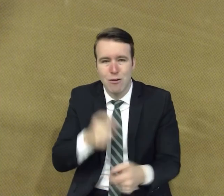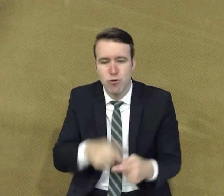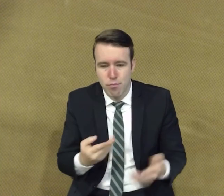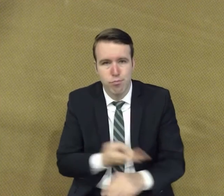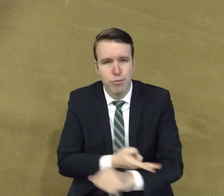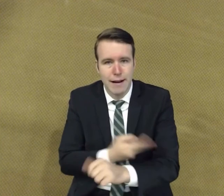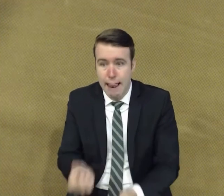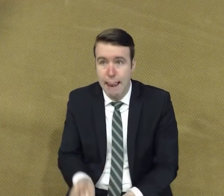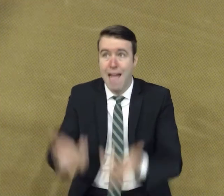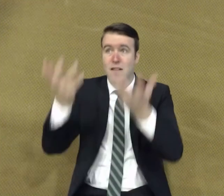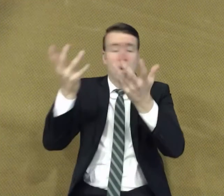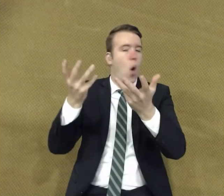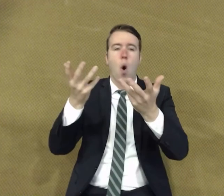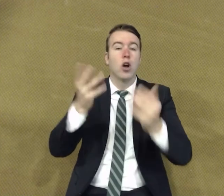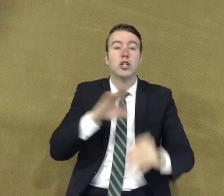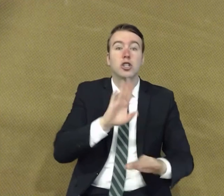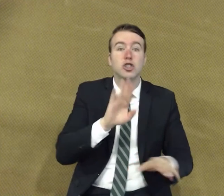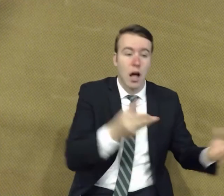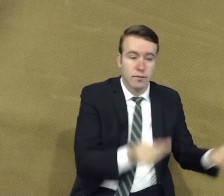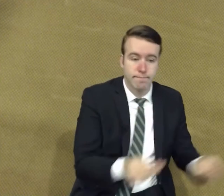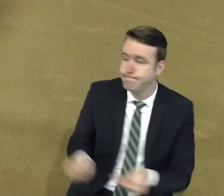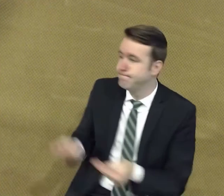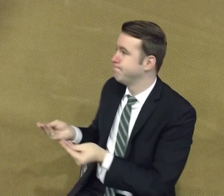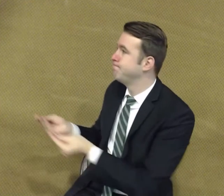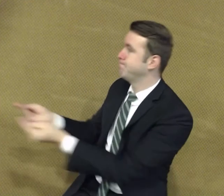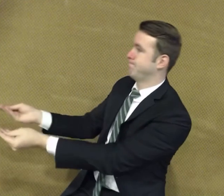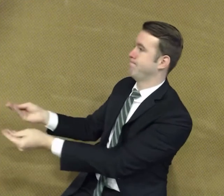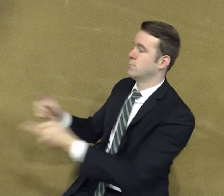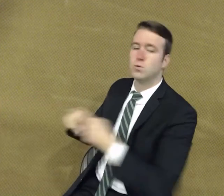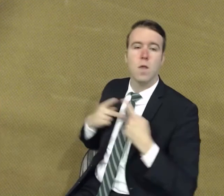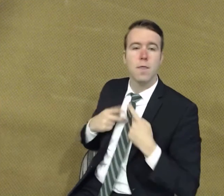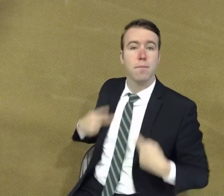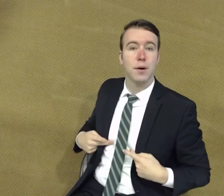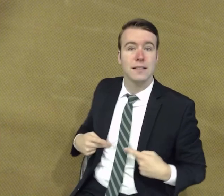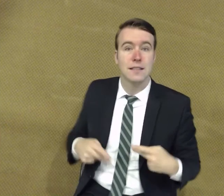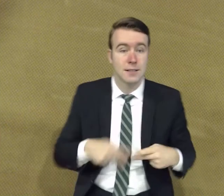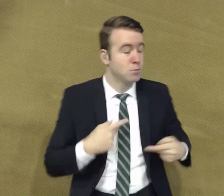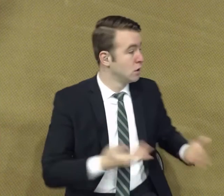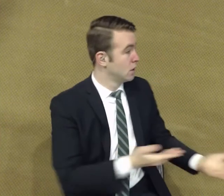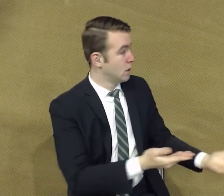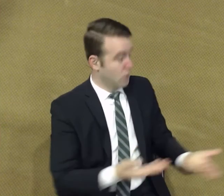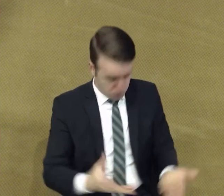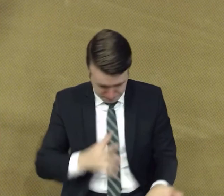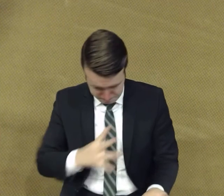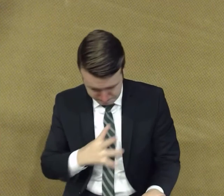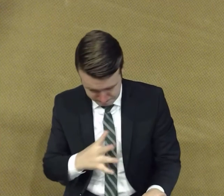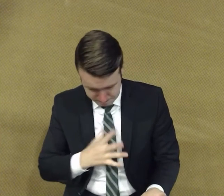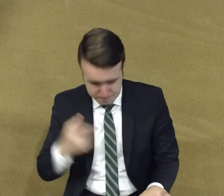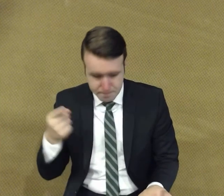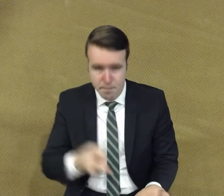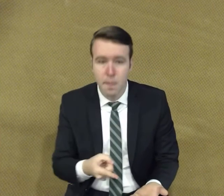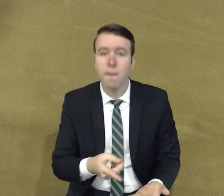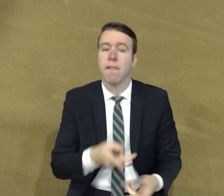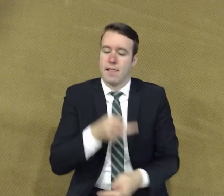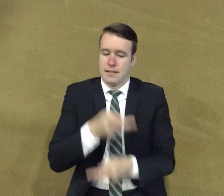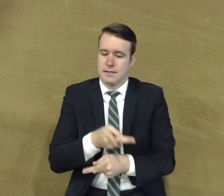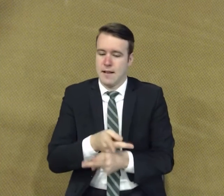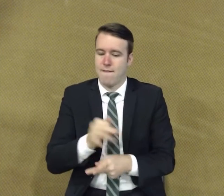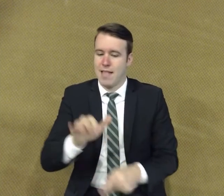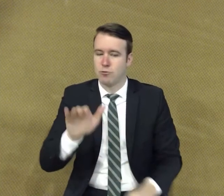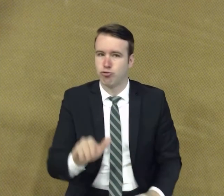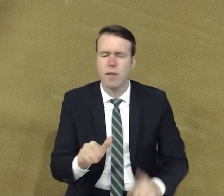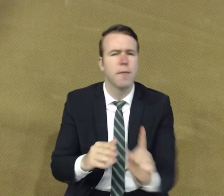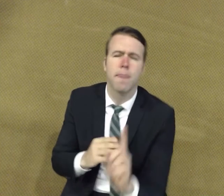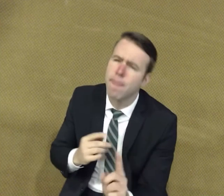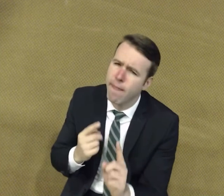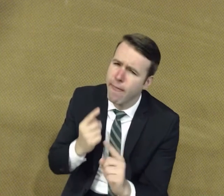else. And she offers her child. The priest is happy to get the child and takes the child into the home.